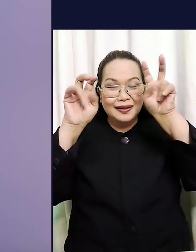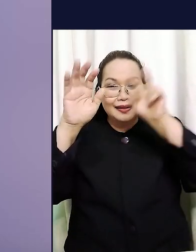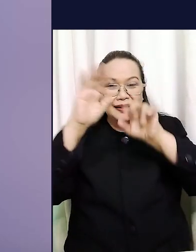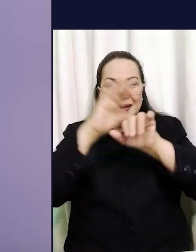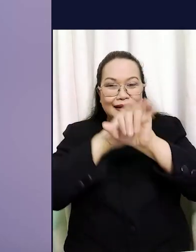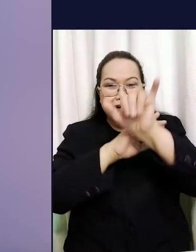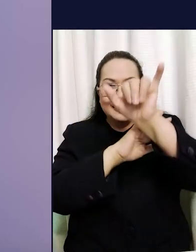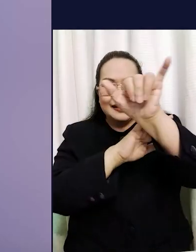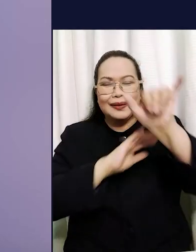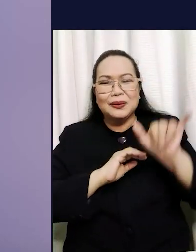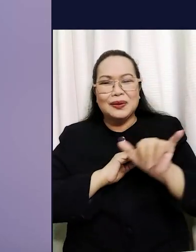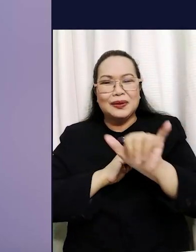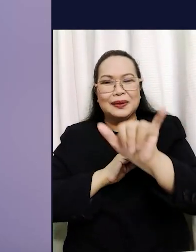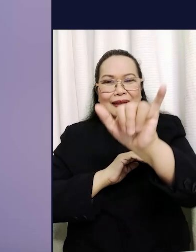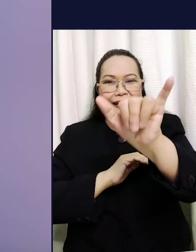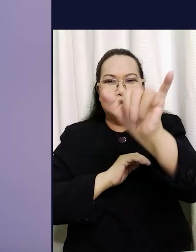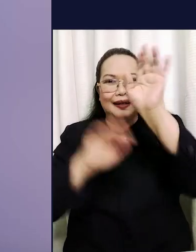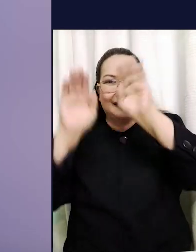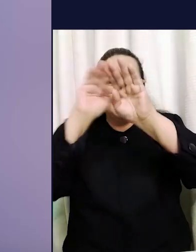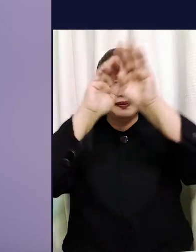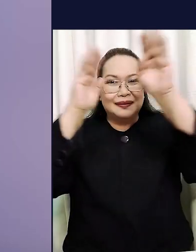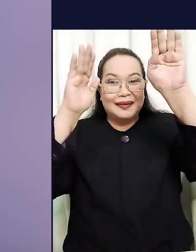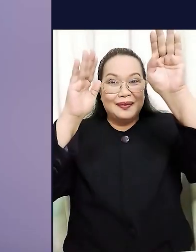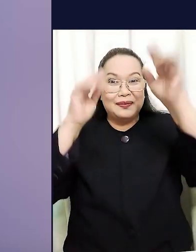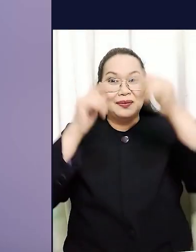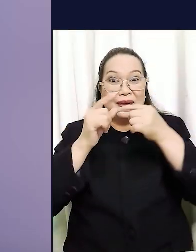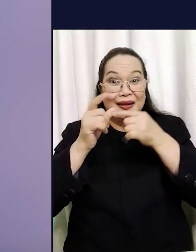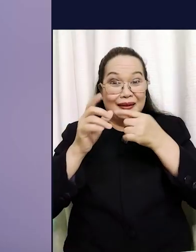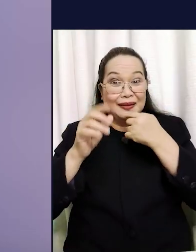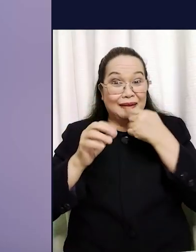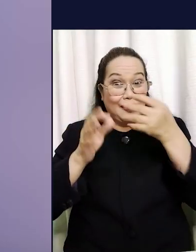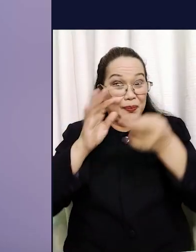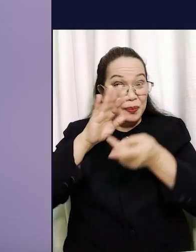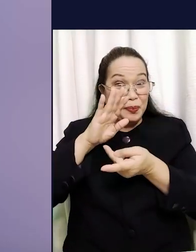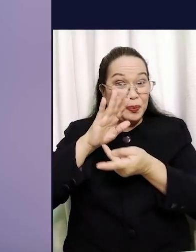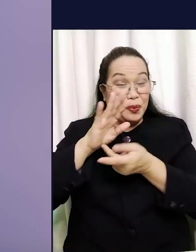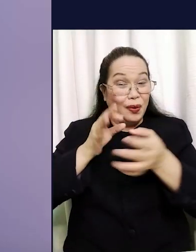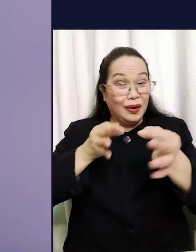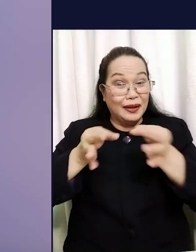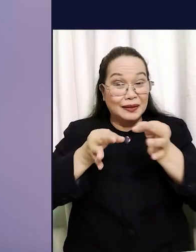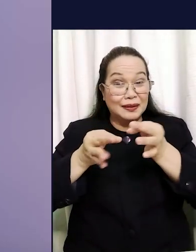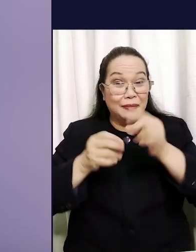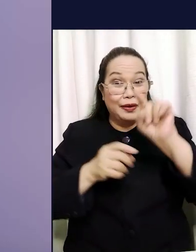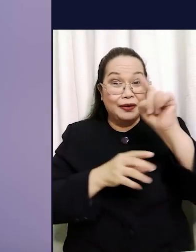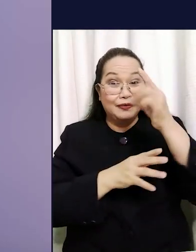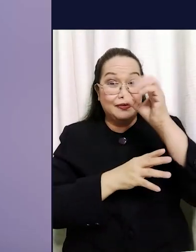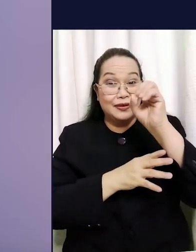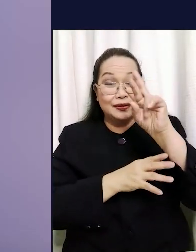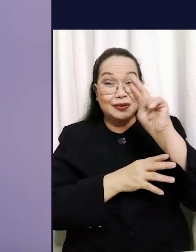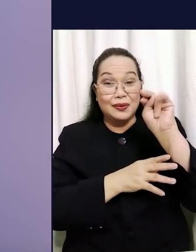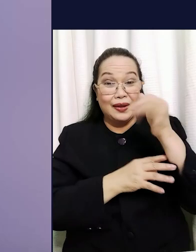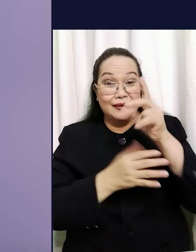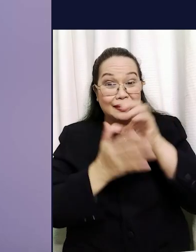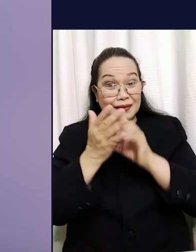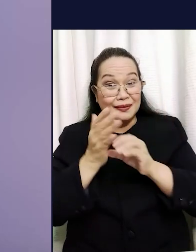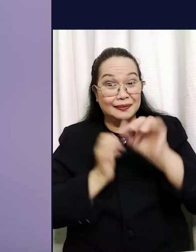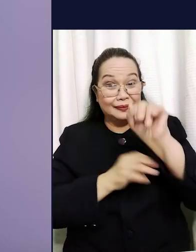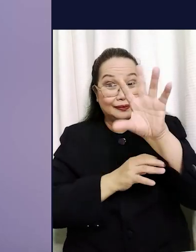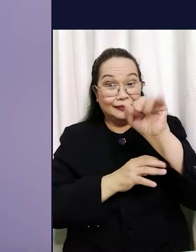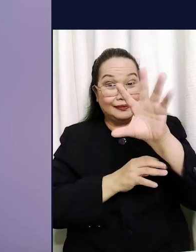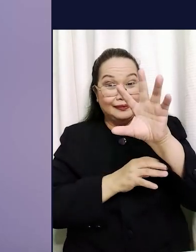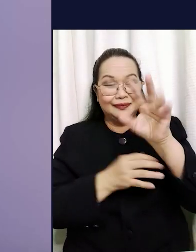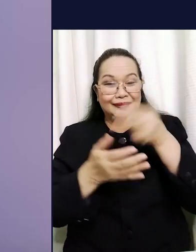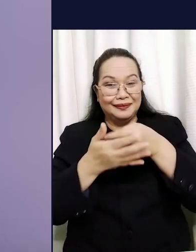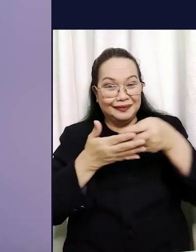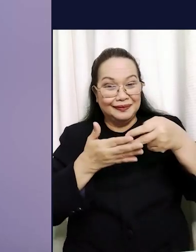yung pinaka-perfect. Perfect here really refers to the eternal heavenly state of which Apostle